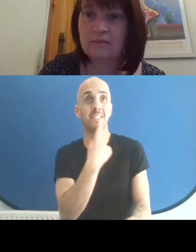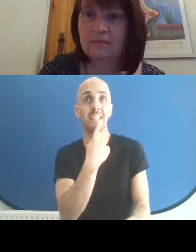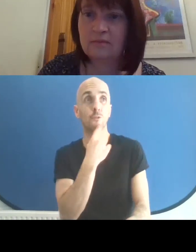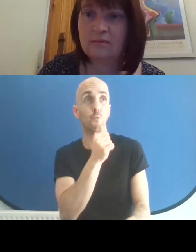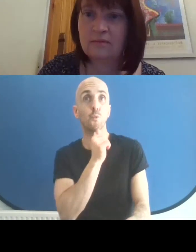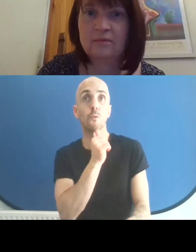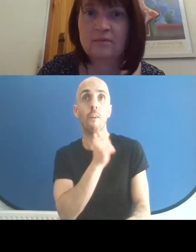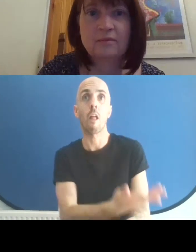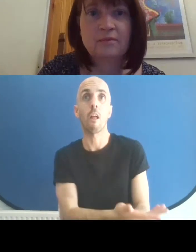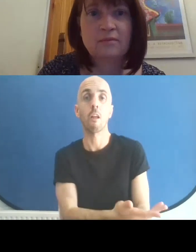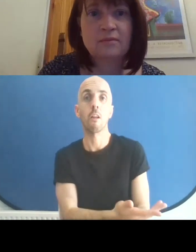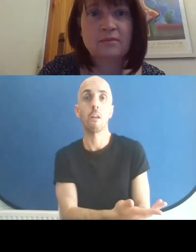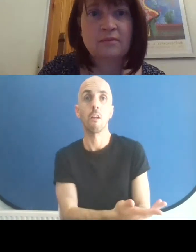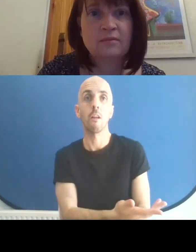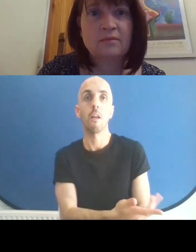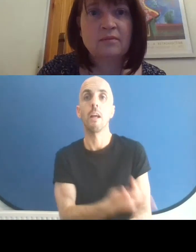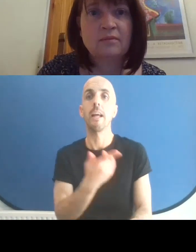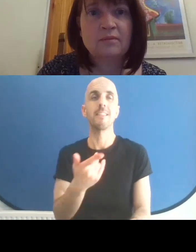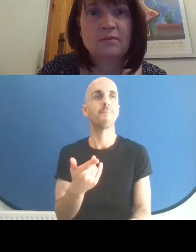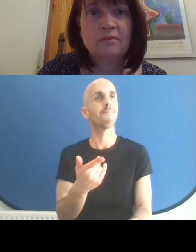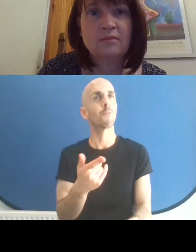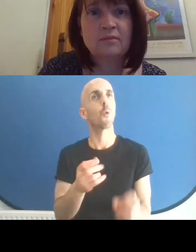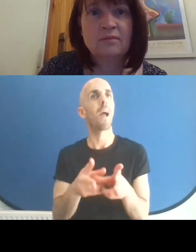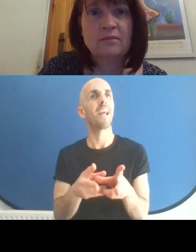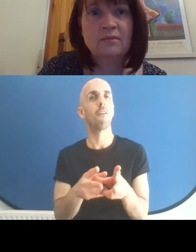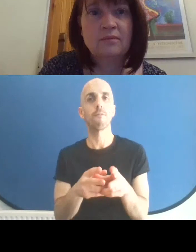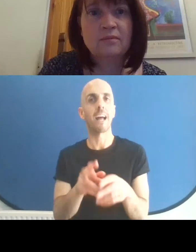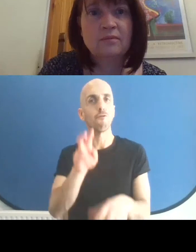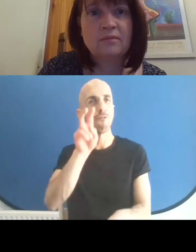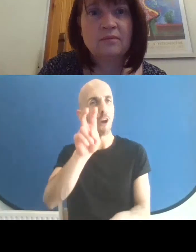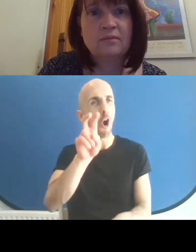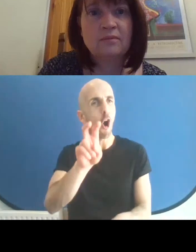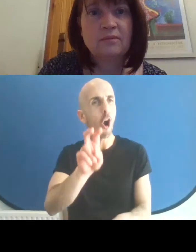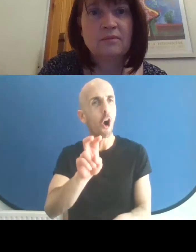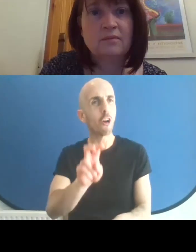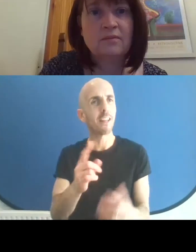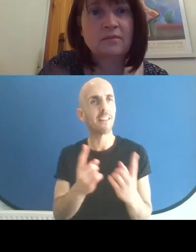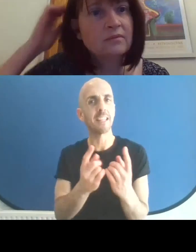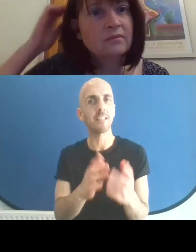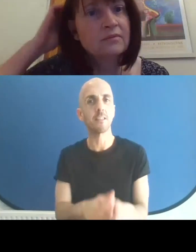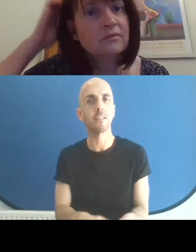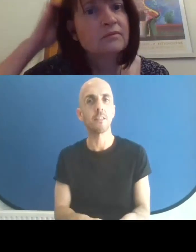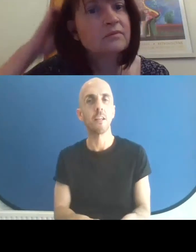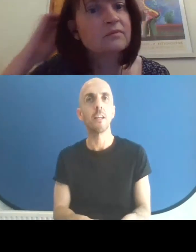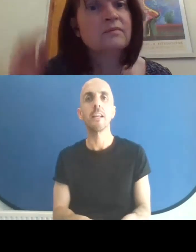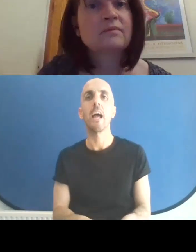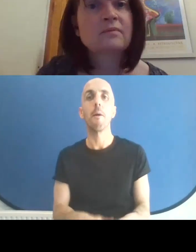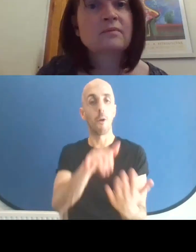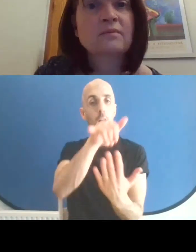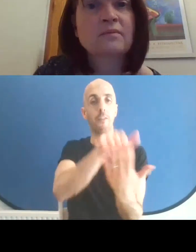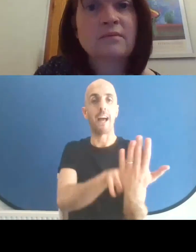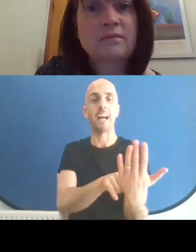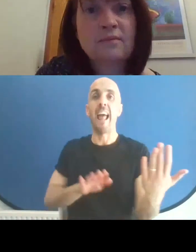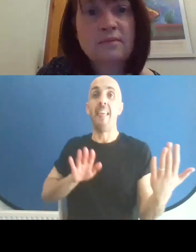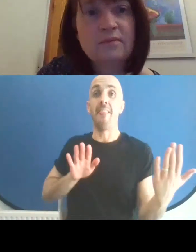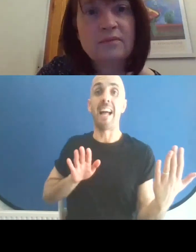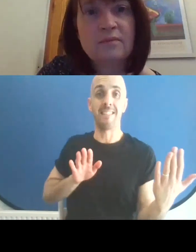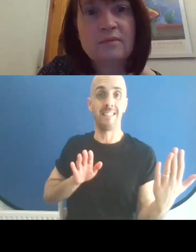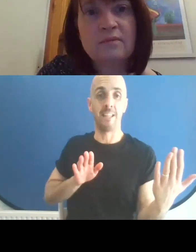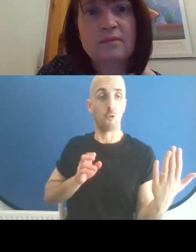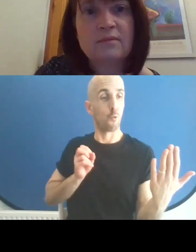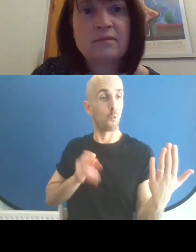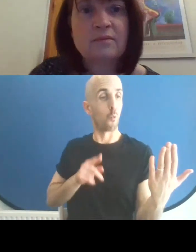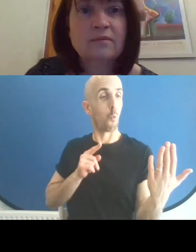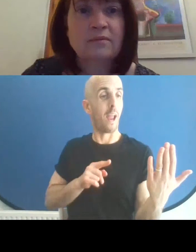to unpick and record things. But I would stress it's an extra tool. It doesn't replace talking to your manager or talking to other people.